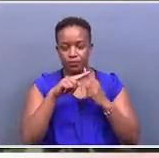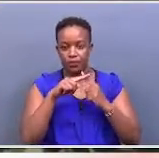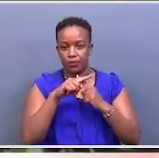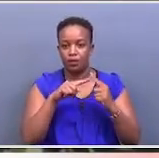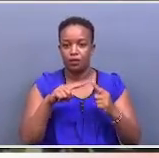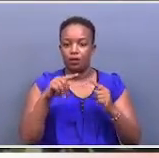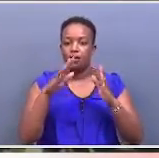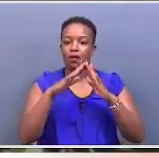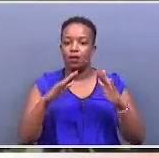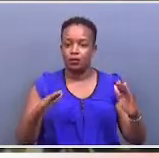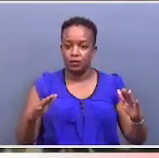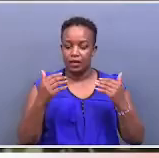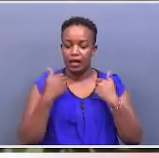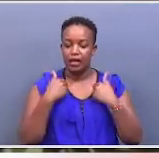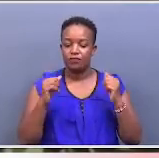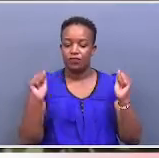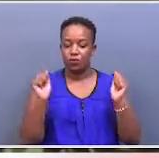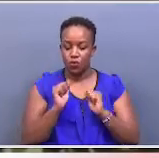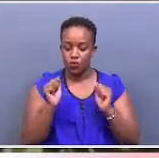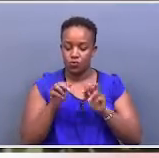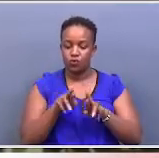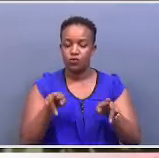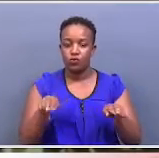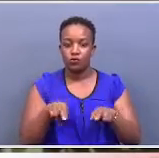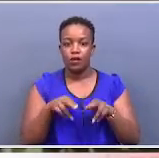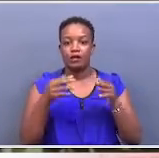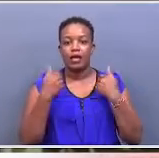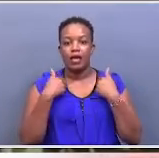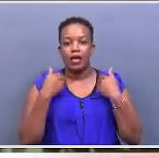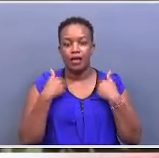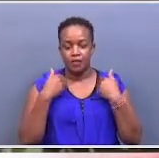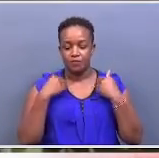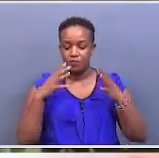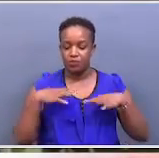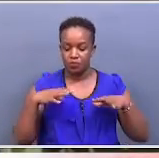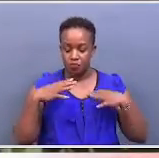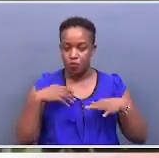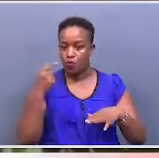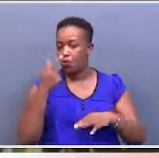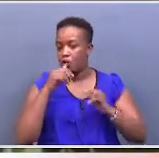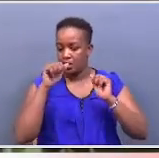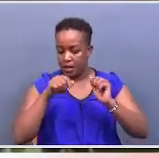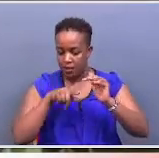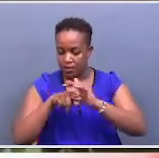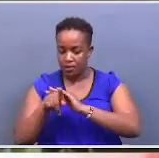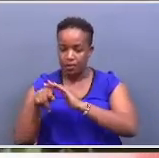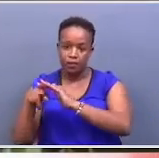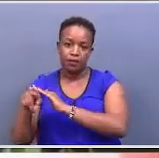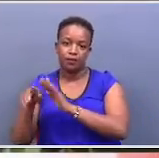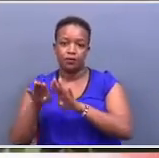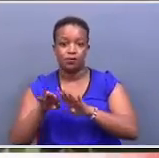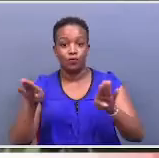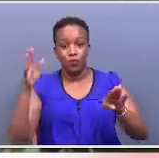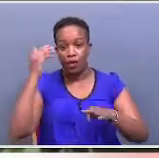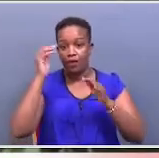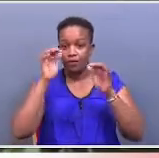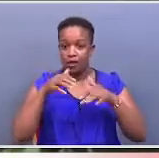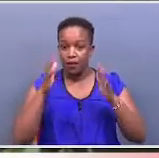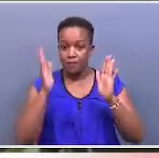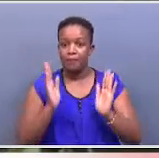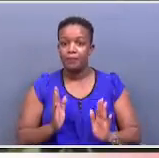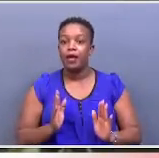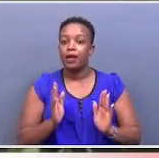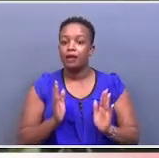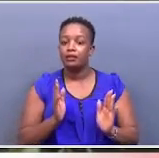pia tuongezewe extension officers wa kuweza kwenda ground, kwa sababu wakulima wetu wanapoteza kuku kwa sababu ya careless